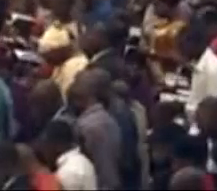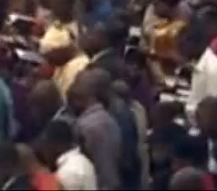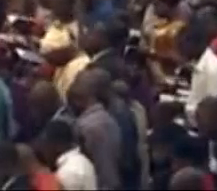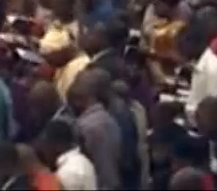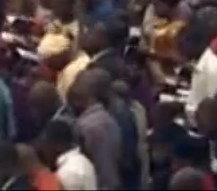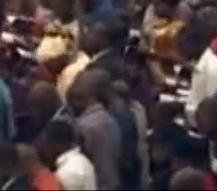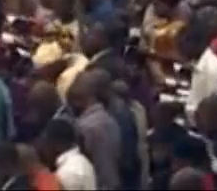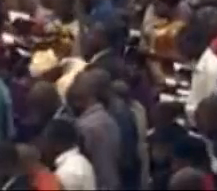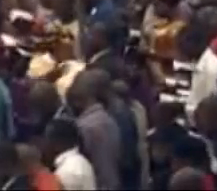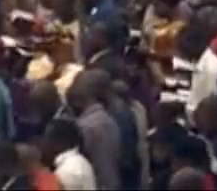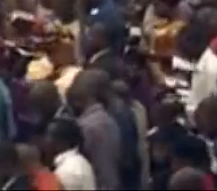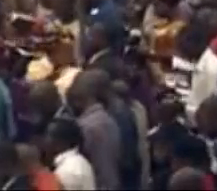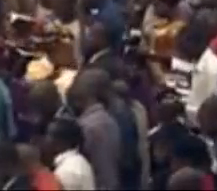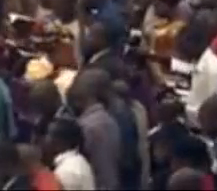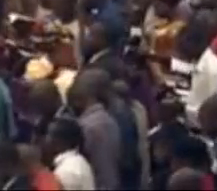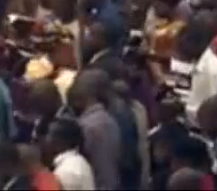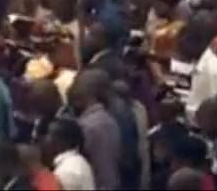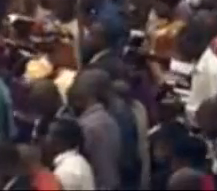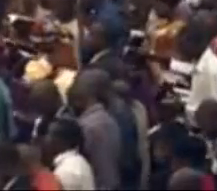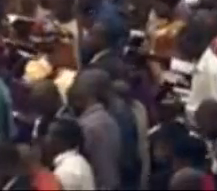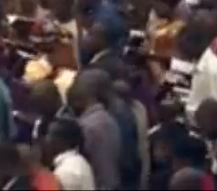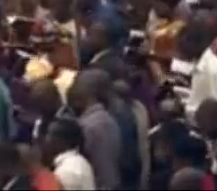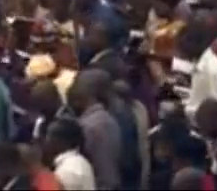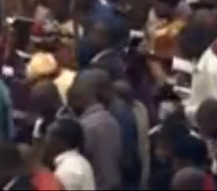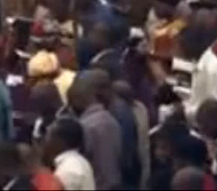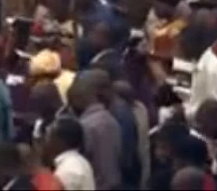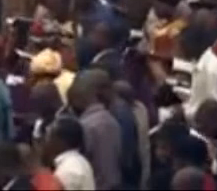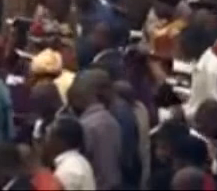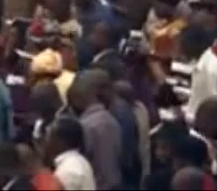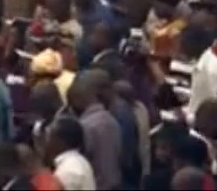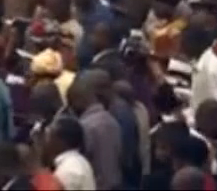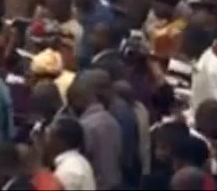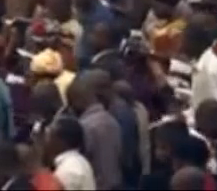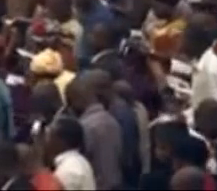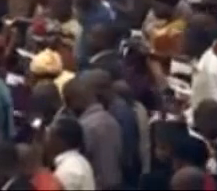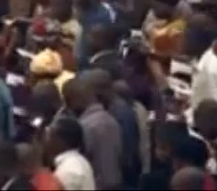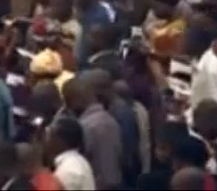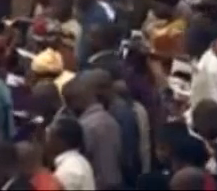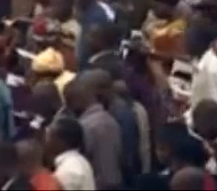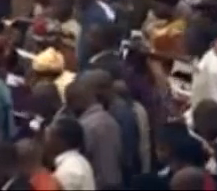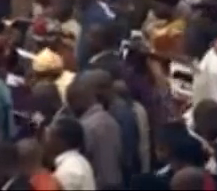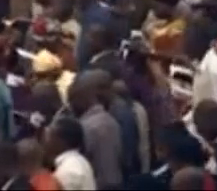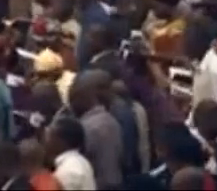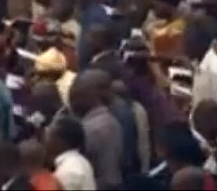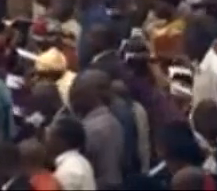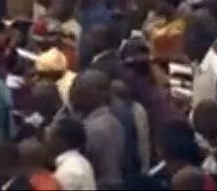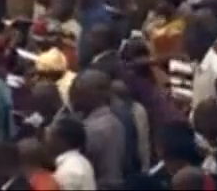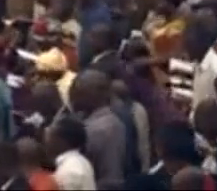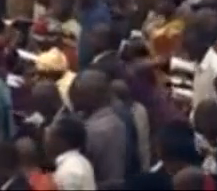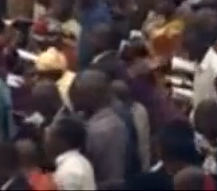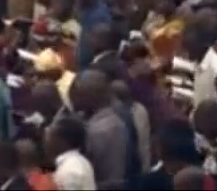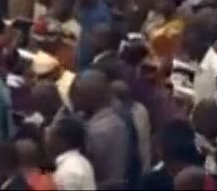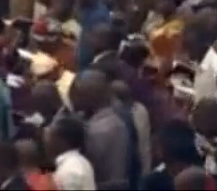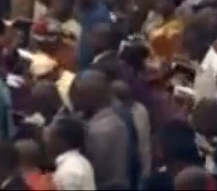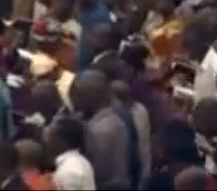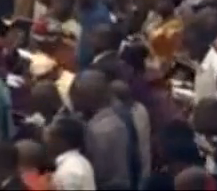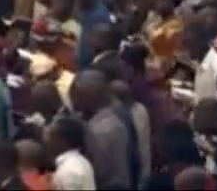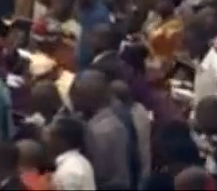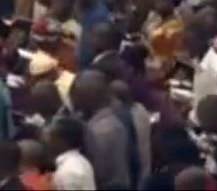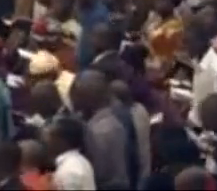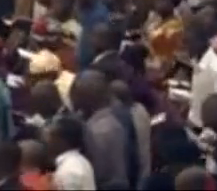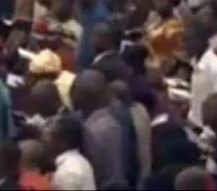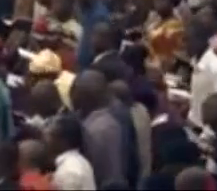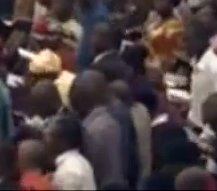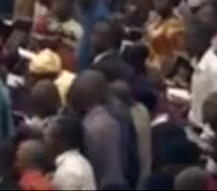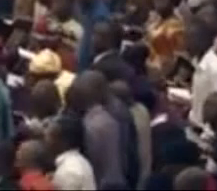My precious blood I shed, that thou mightst ransom me and quicken from the dead.